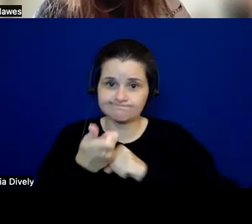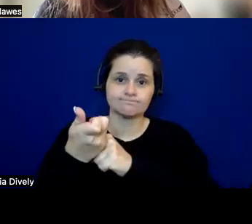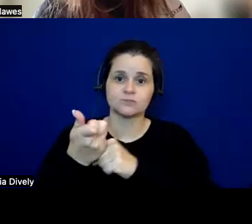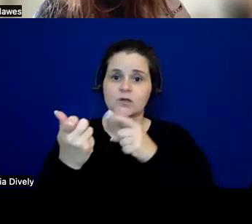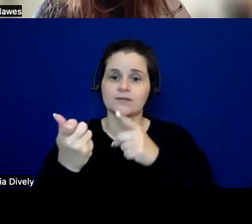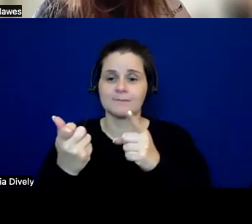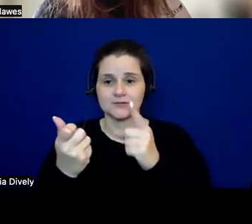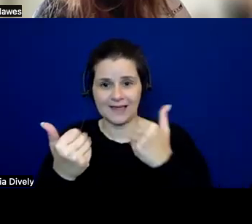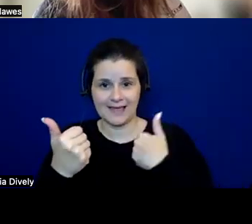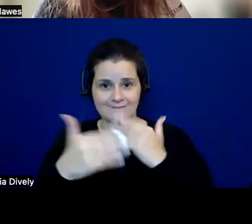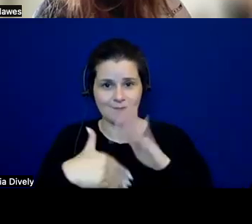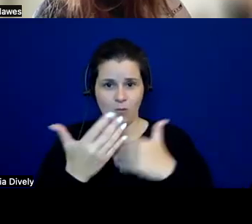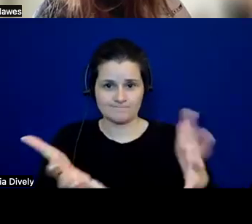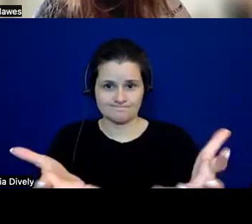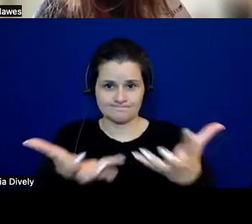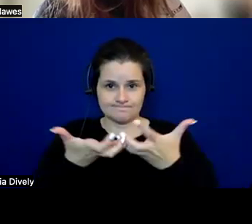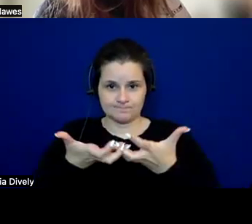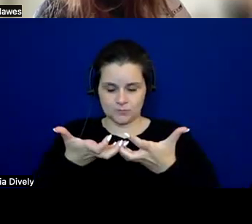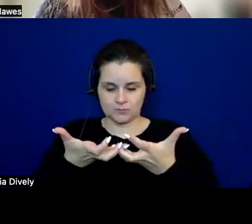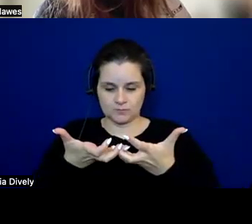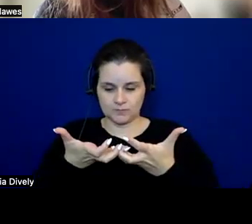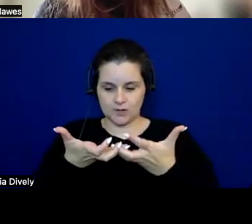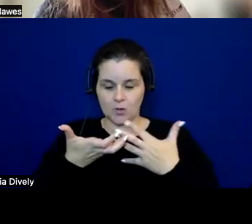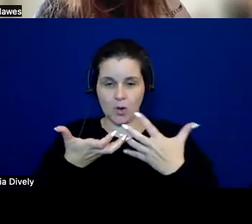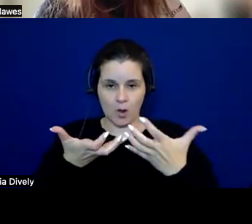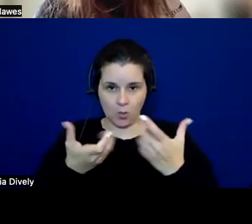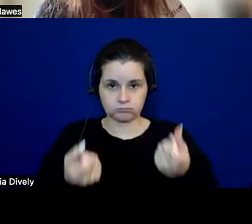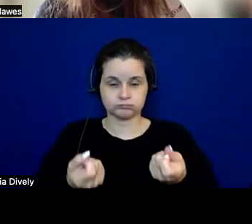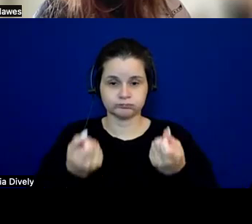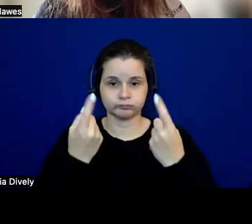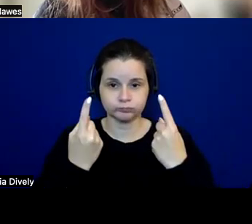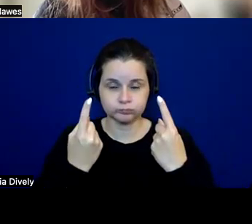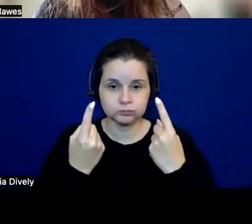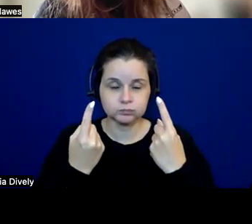hold all of this, to hold an understanding of